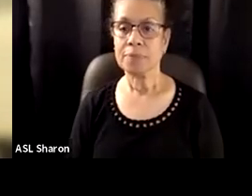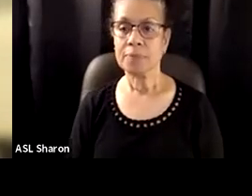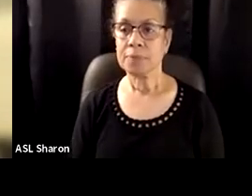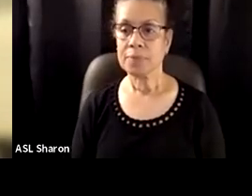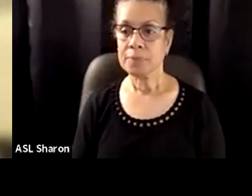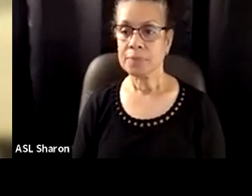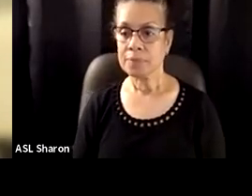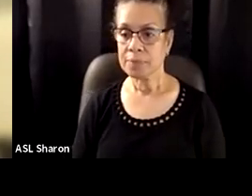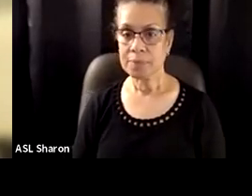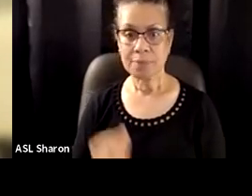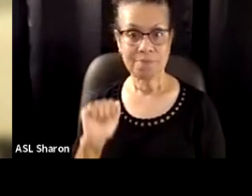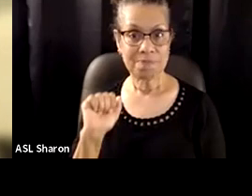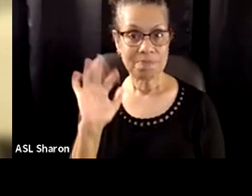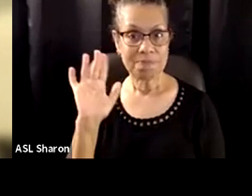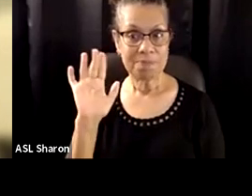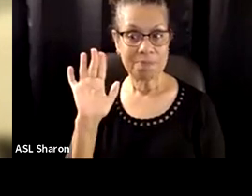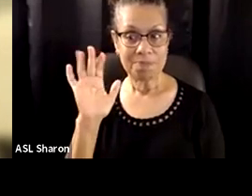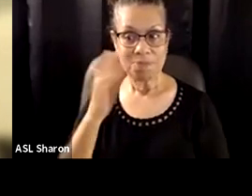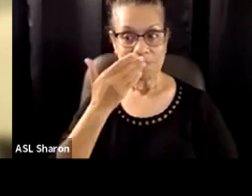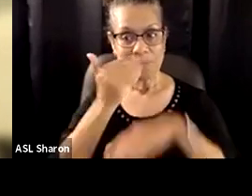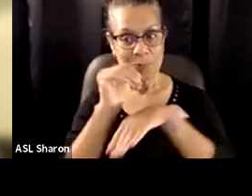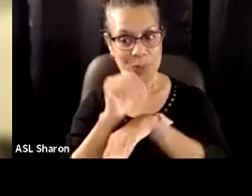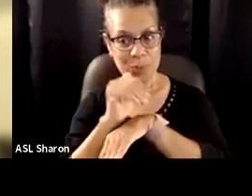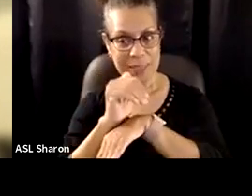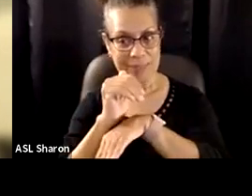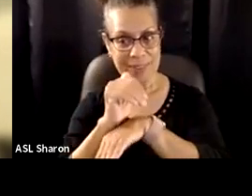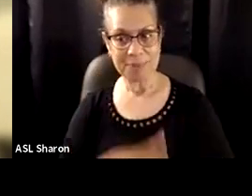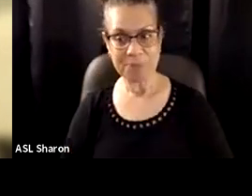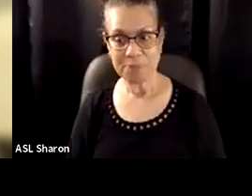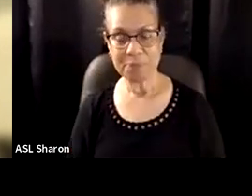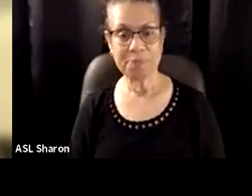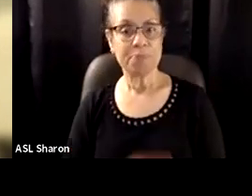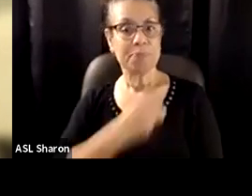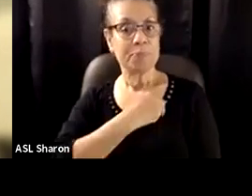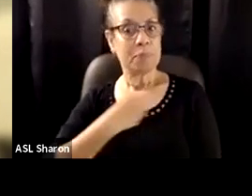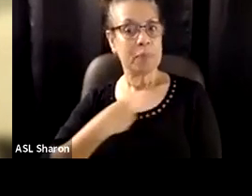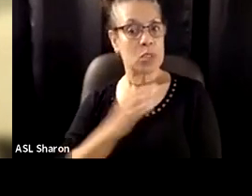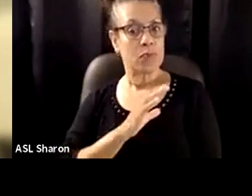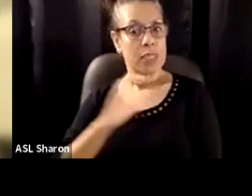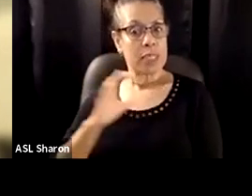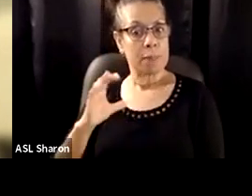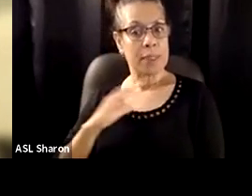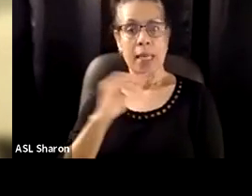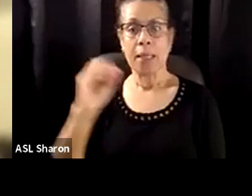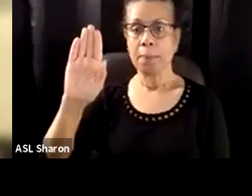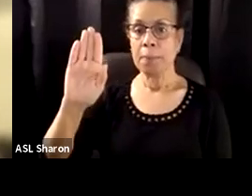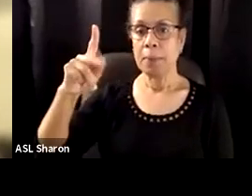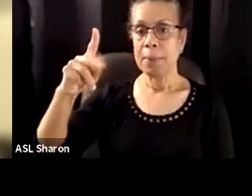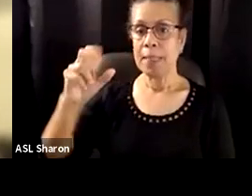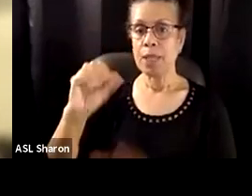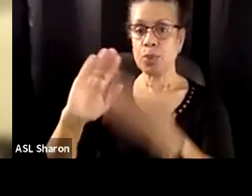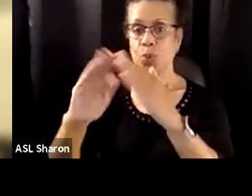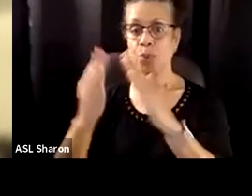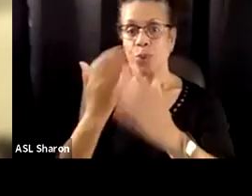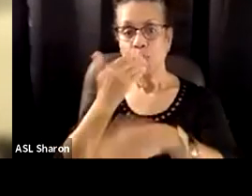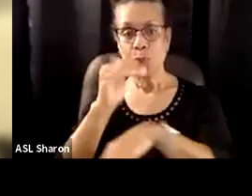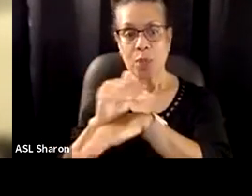hello good evening good evening um members of the committee and members of the bps community good evening my